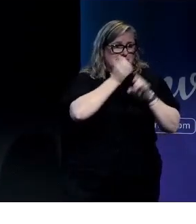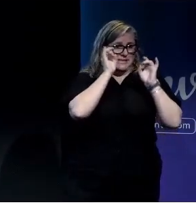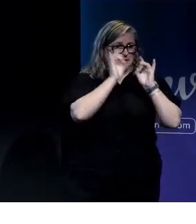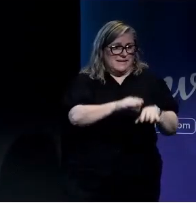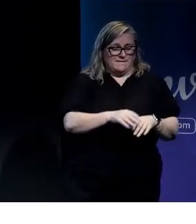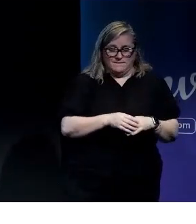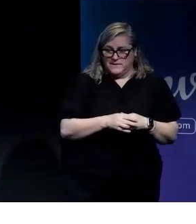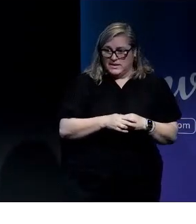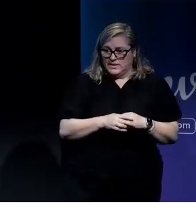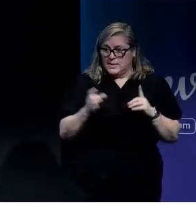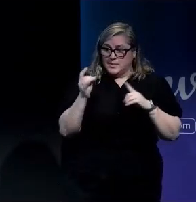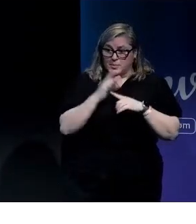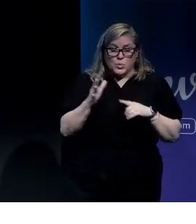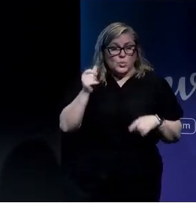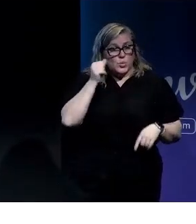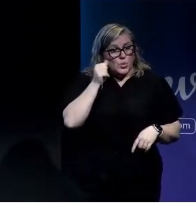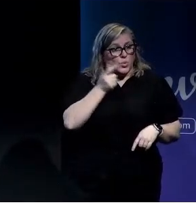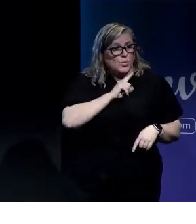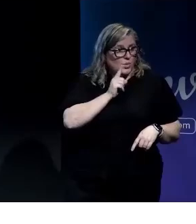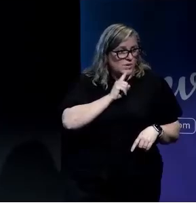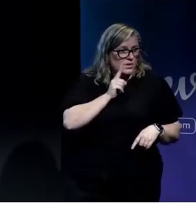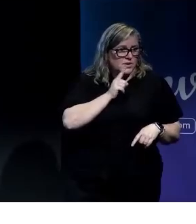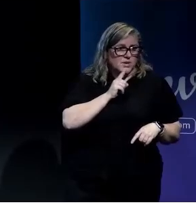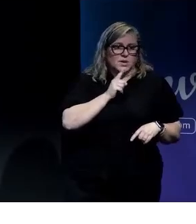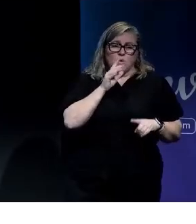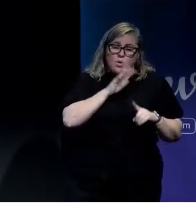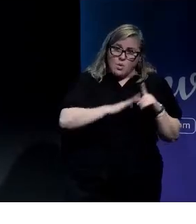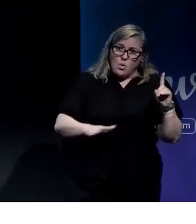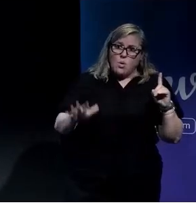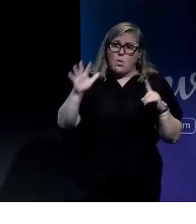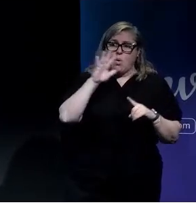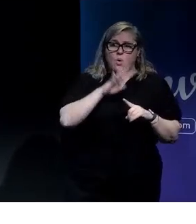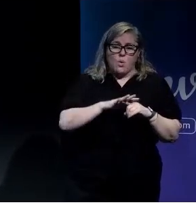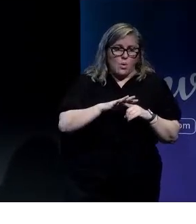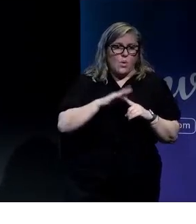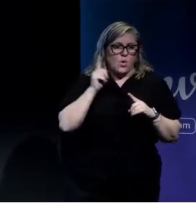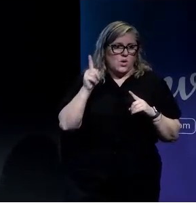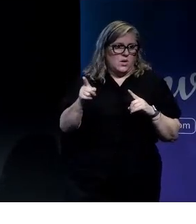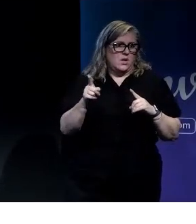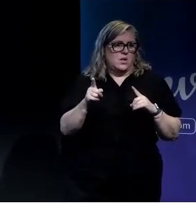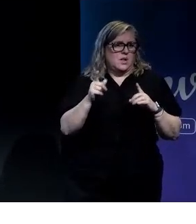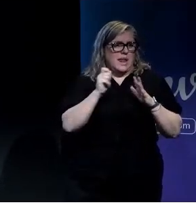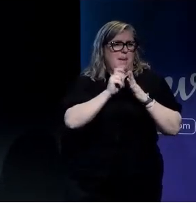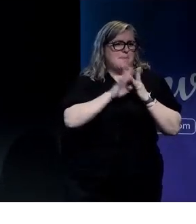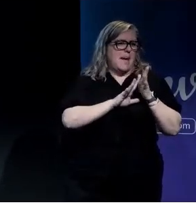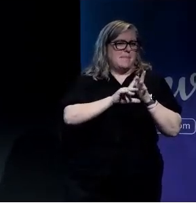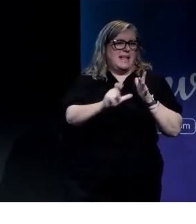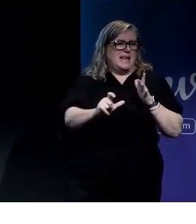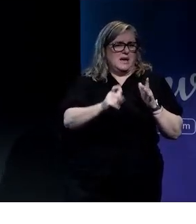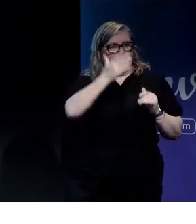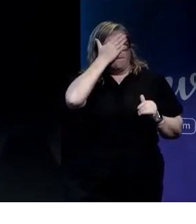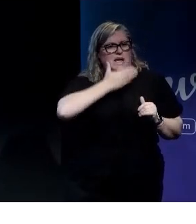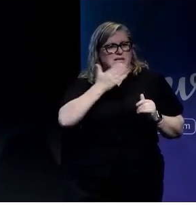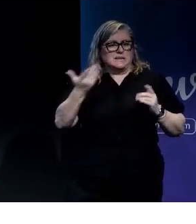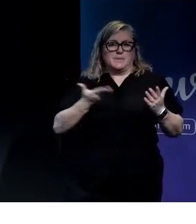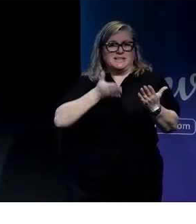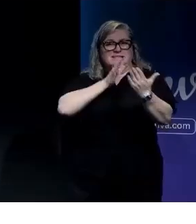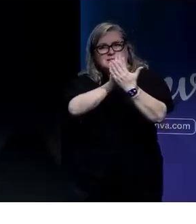so it's important to know all of those vendors that are public-facing at first, and then